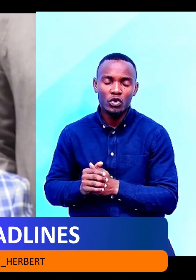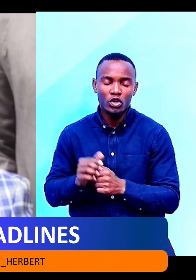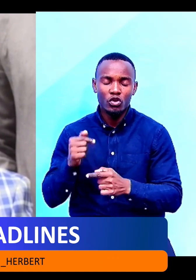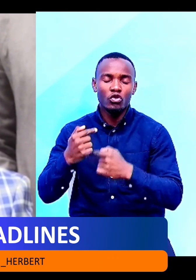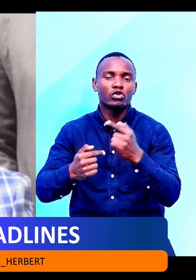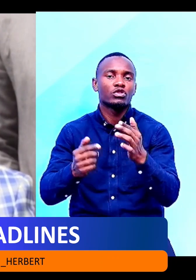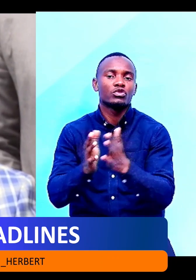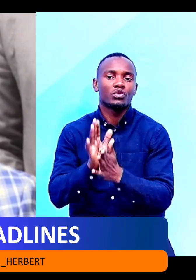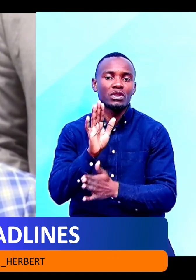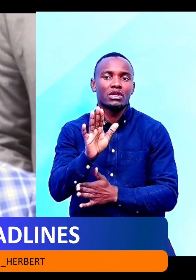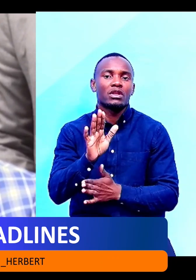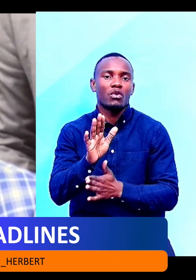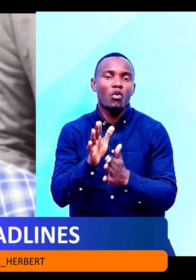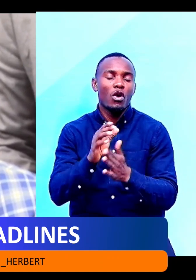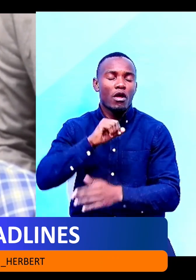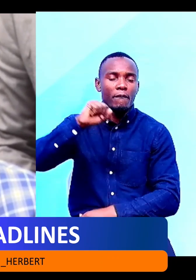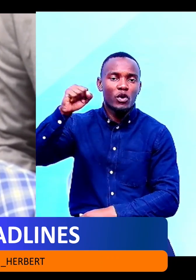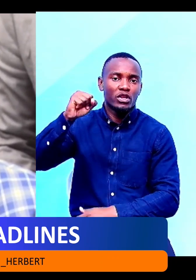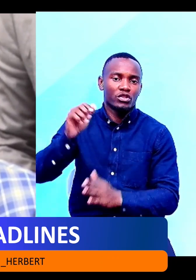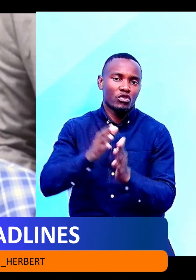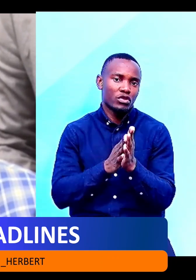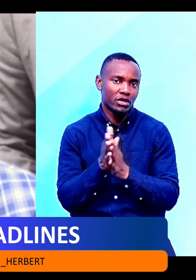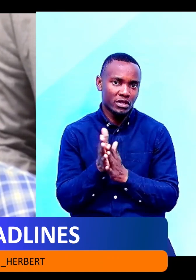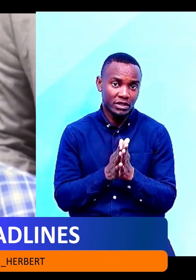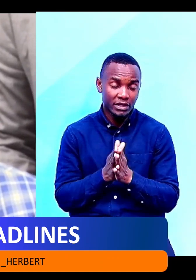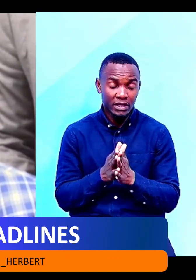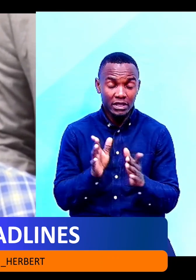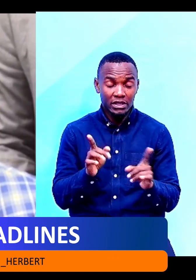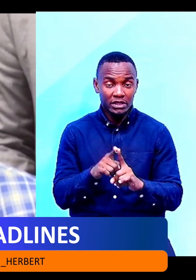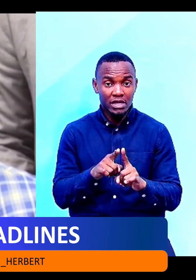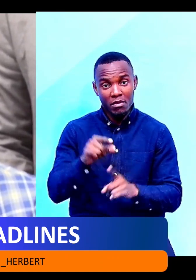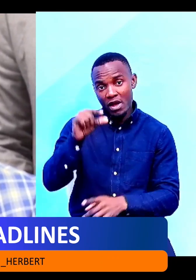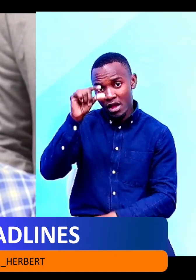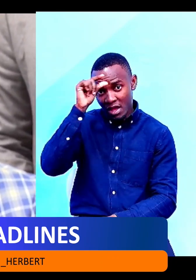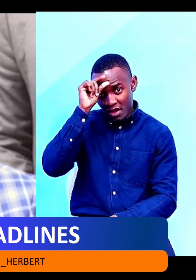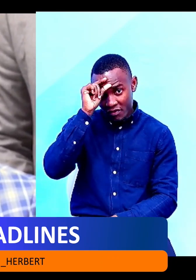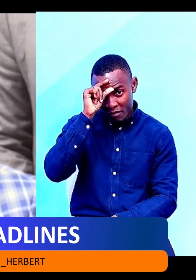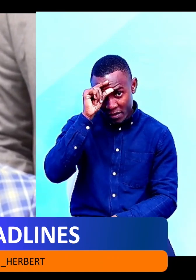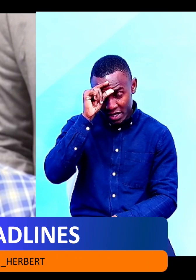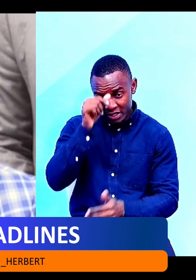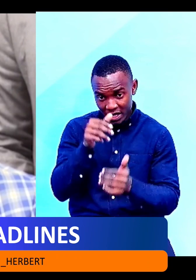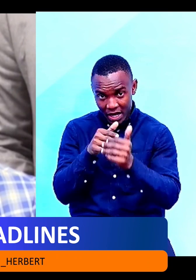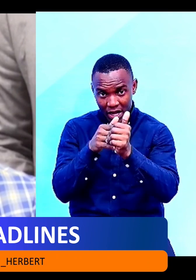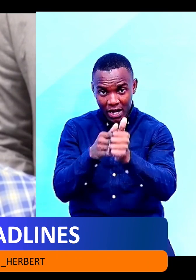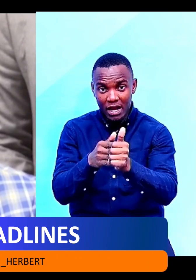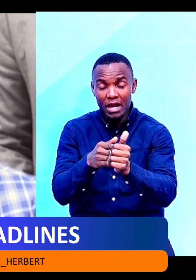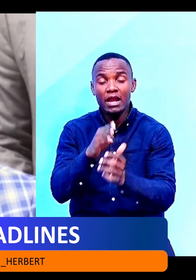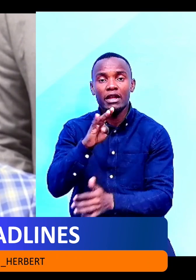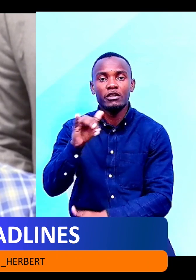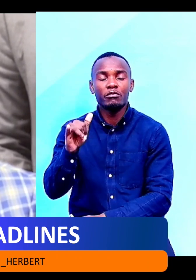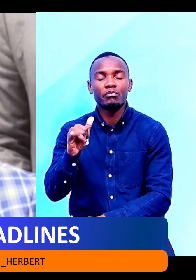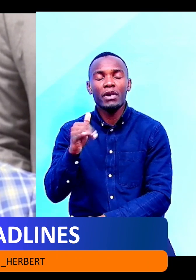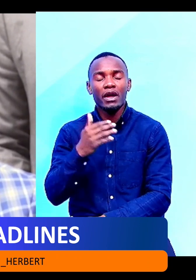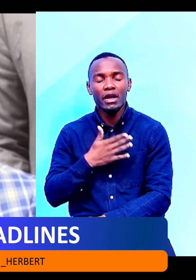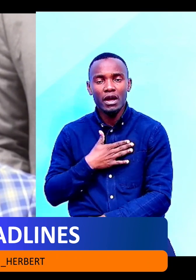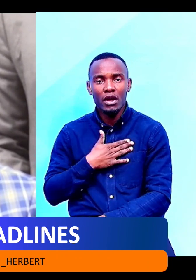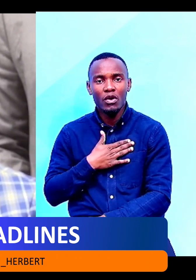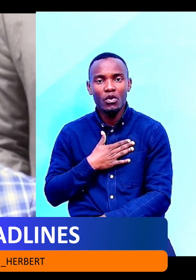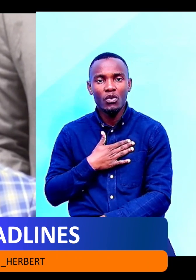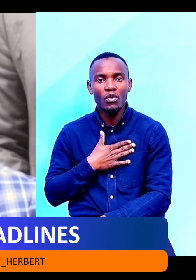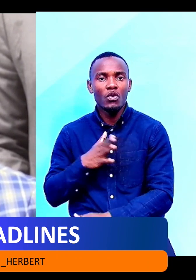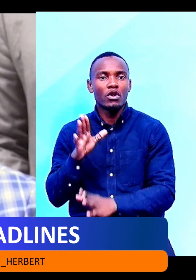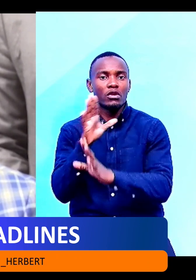state led by His Excellency, our President, Dr. William Ruto,